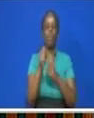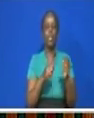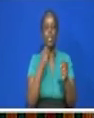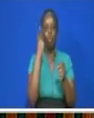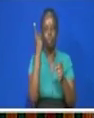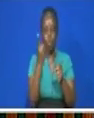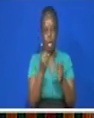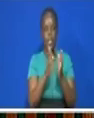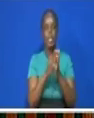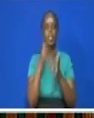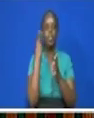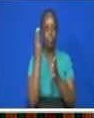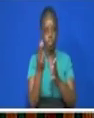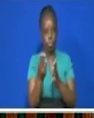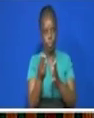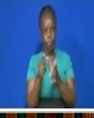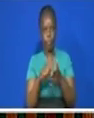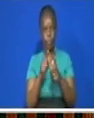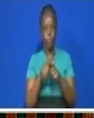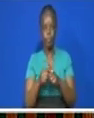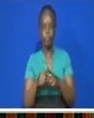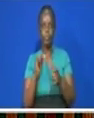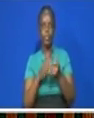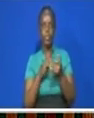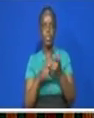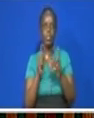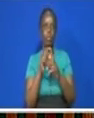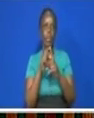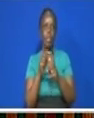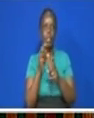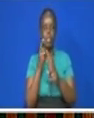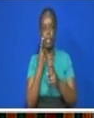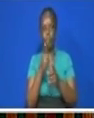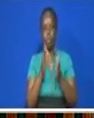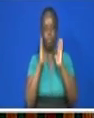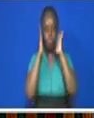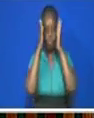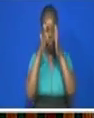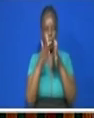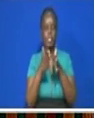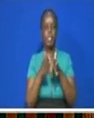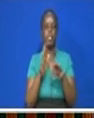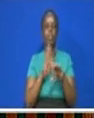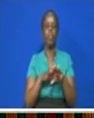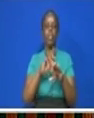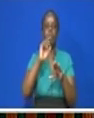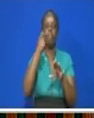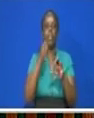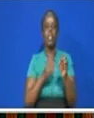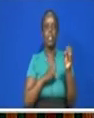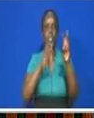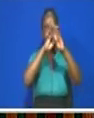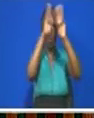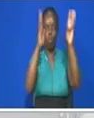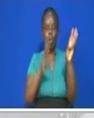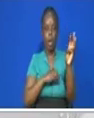II. Then our last terminology, we are focusing on the First